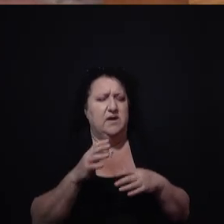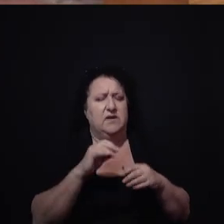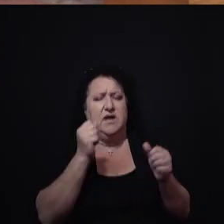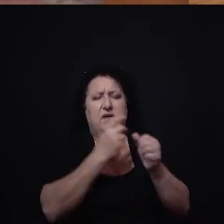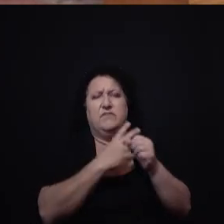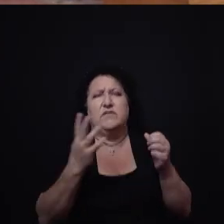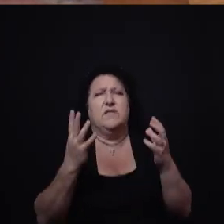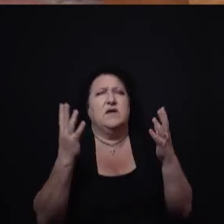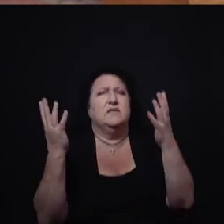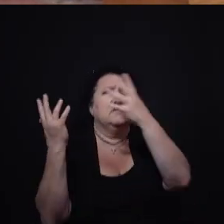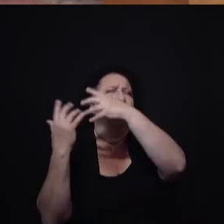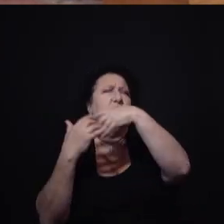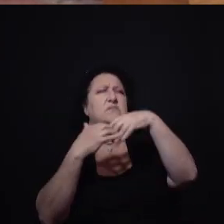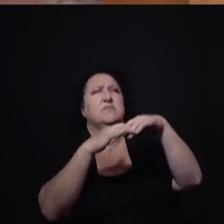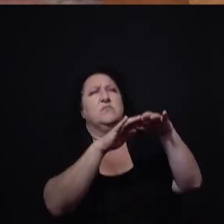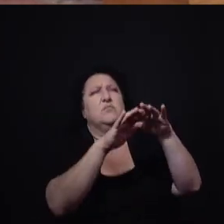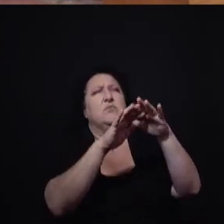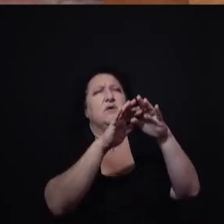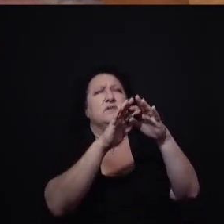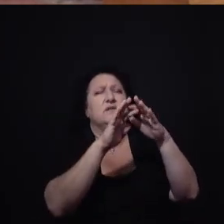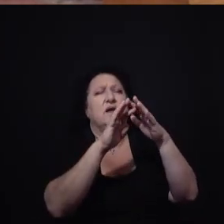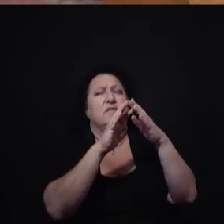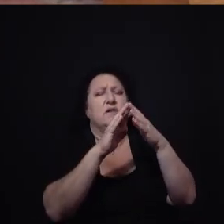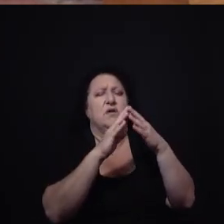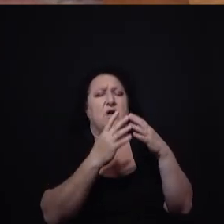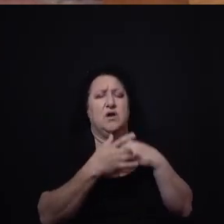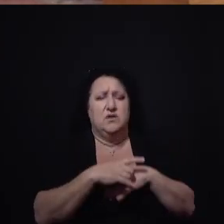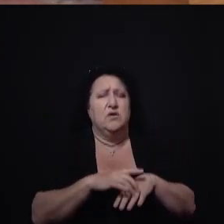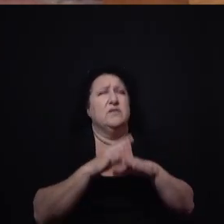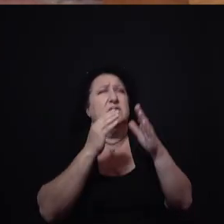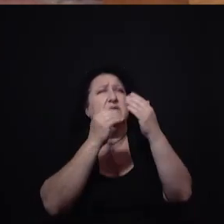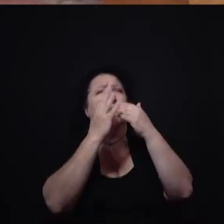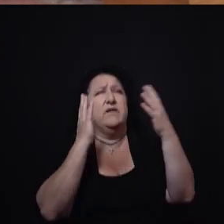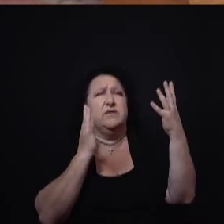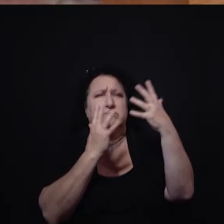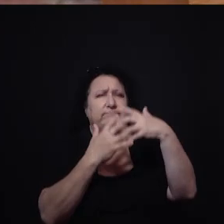But Lord, no matter what we face, we can endure any